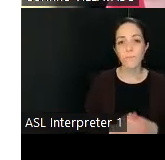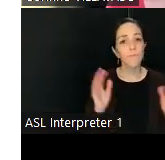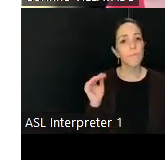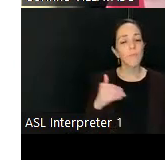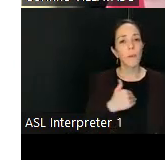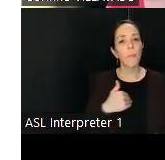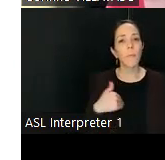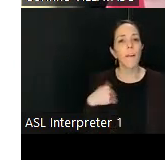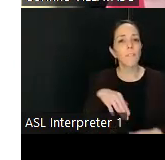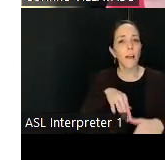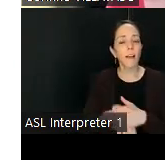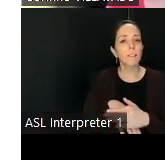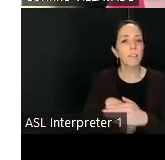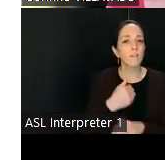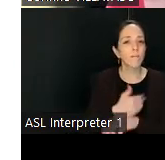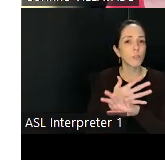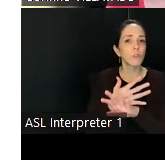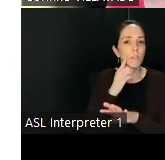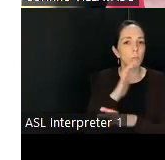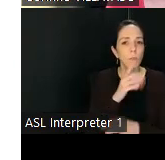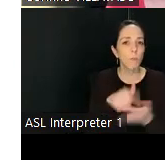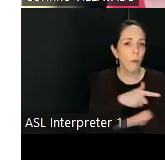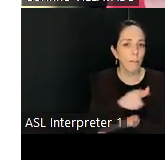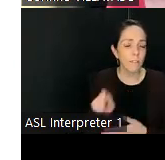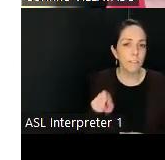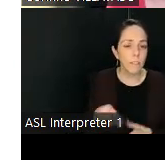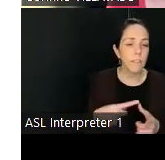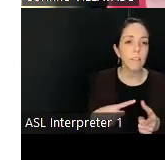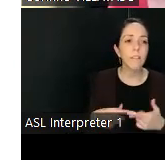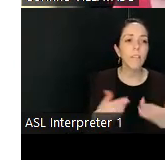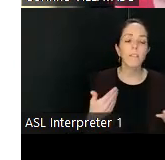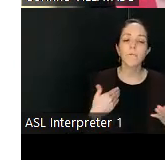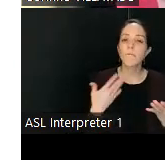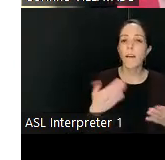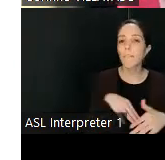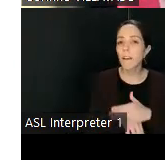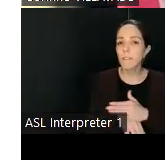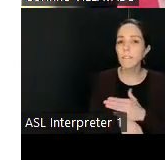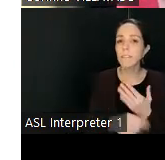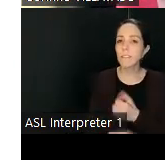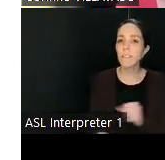have access virtually to the things that they need and would be have access in a safe and secure manner.